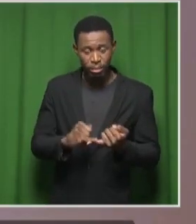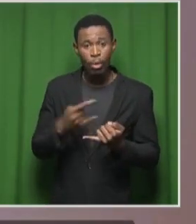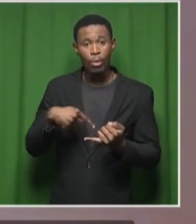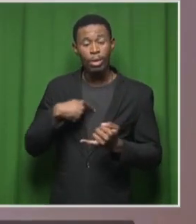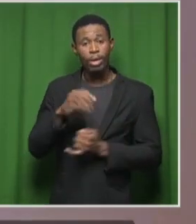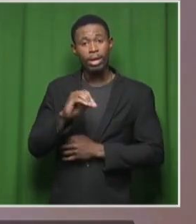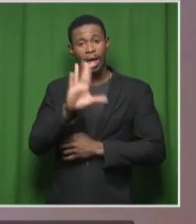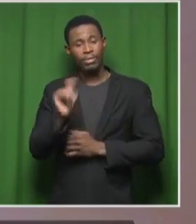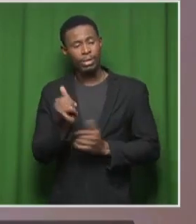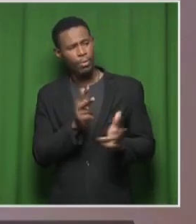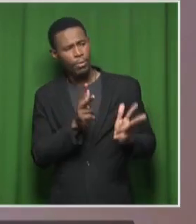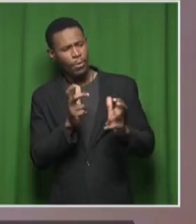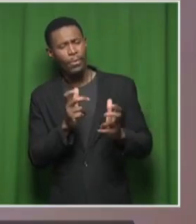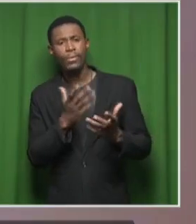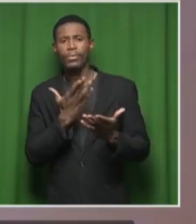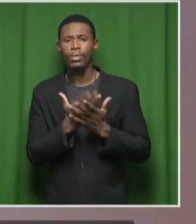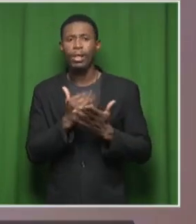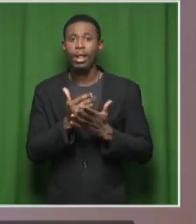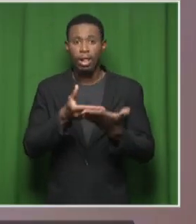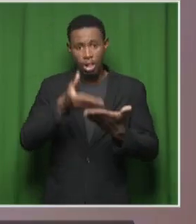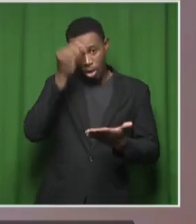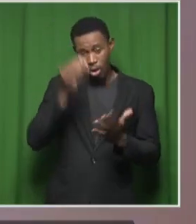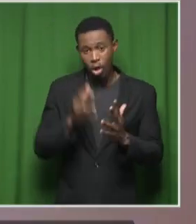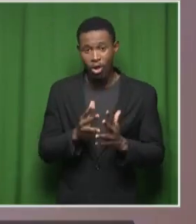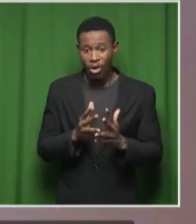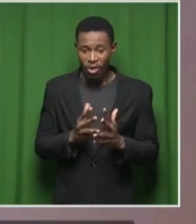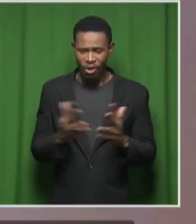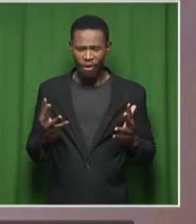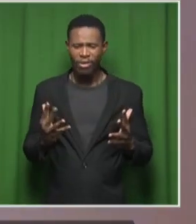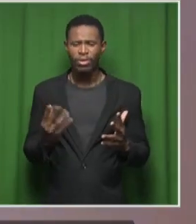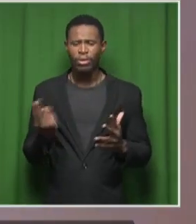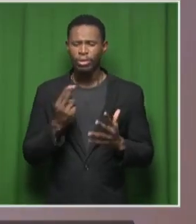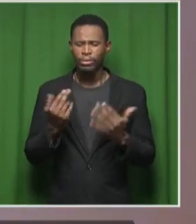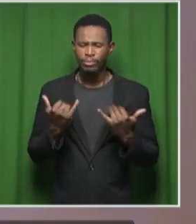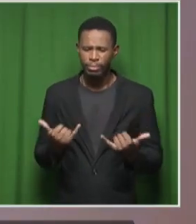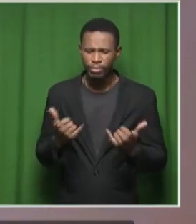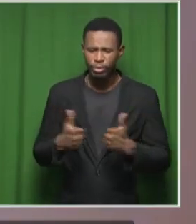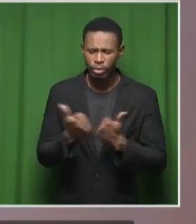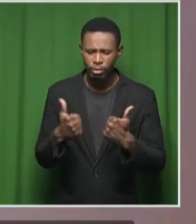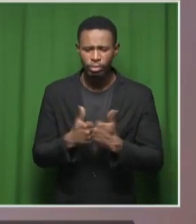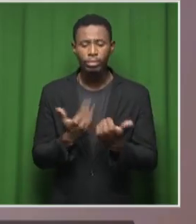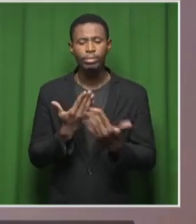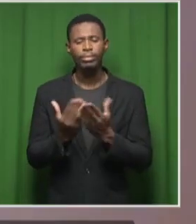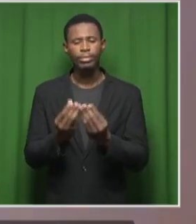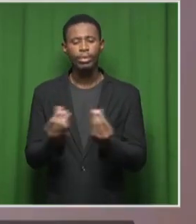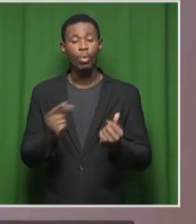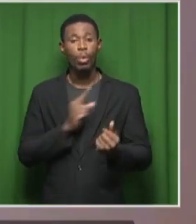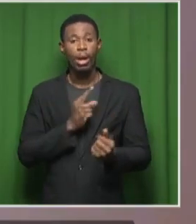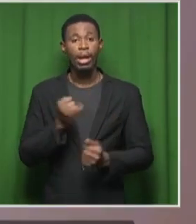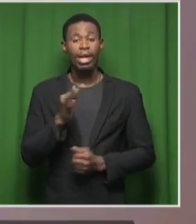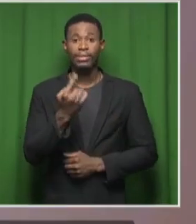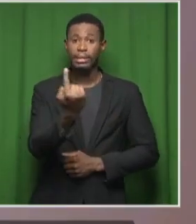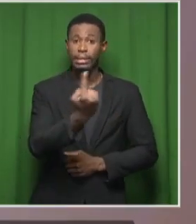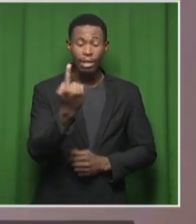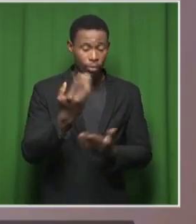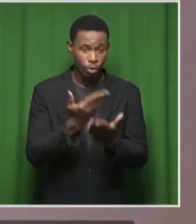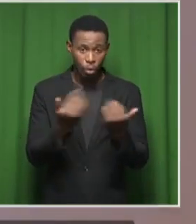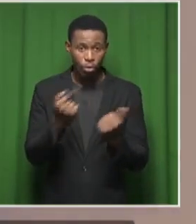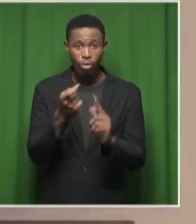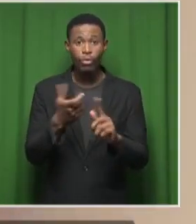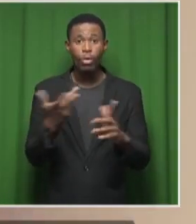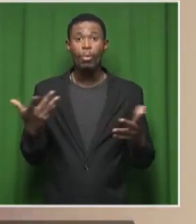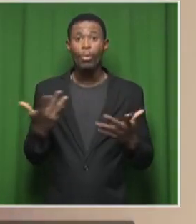lot from it, and something that really can help us address challenges of today. You know, if you don't know yourself, where you come from, you don't